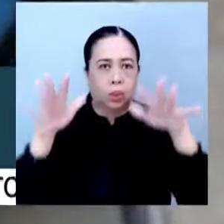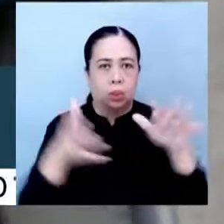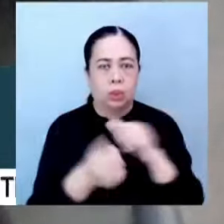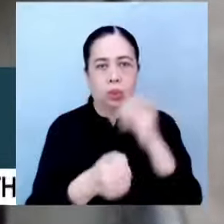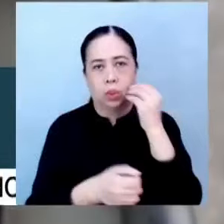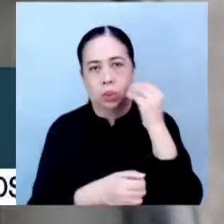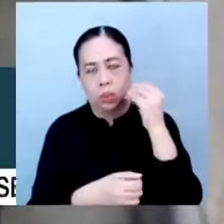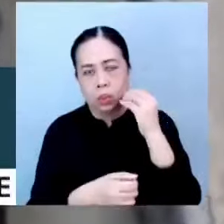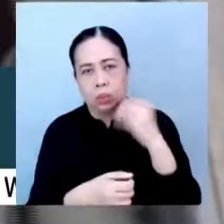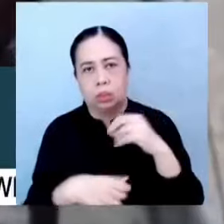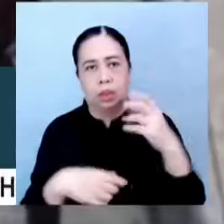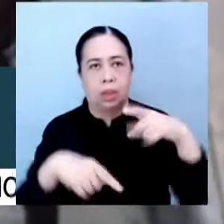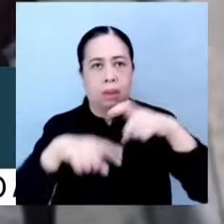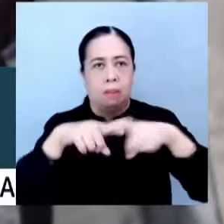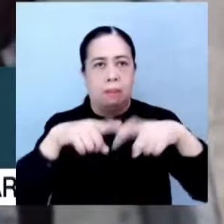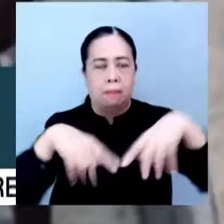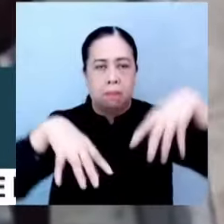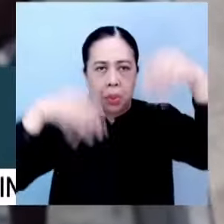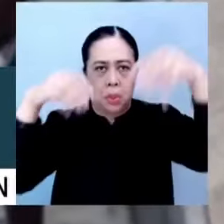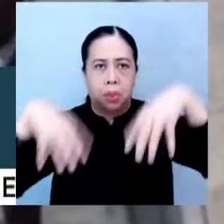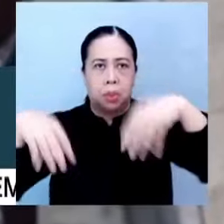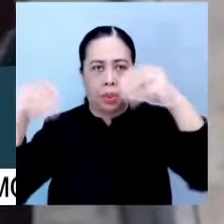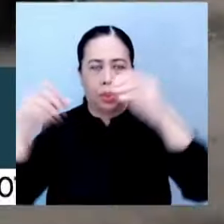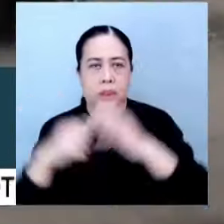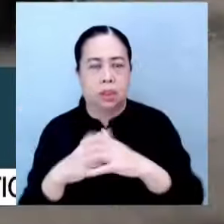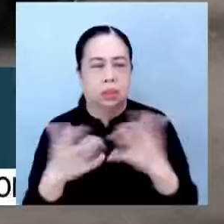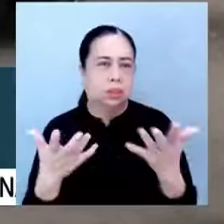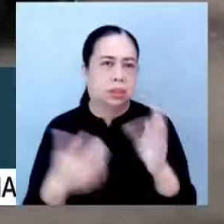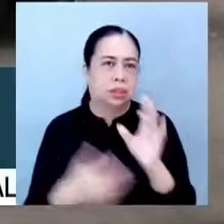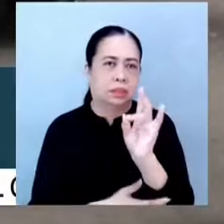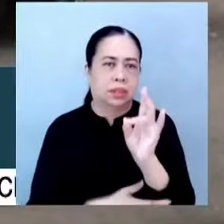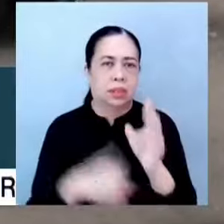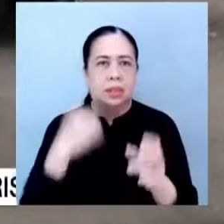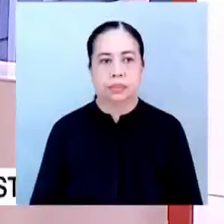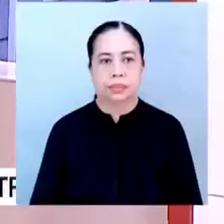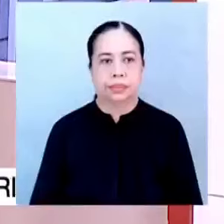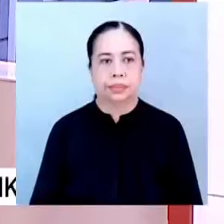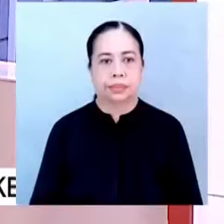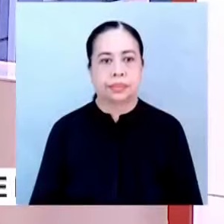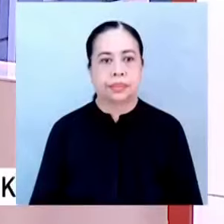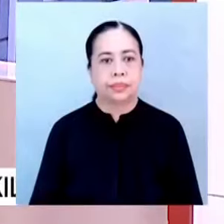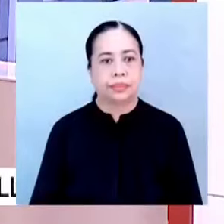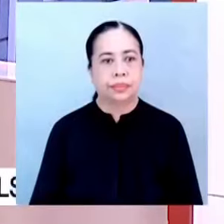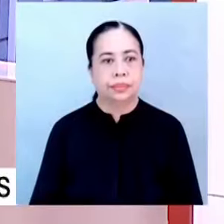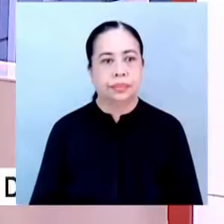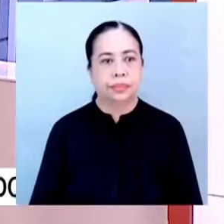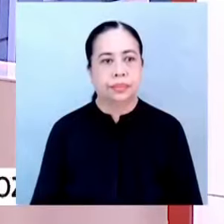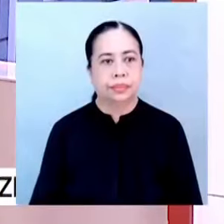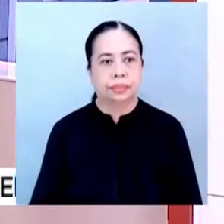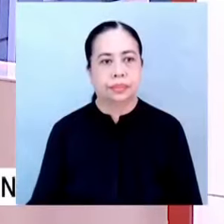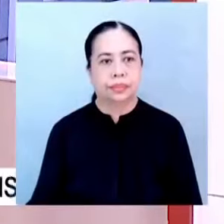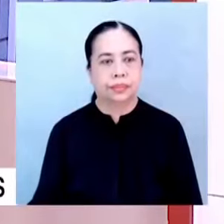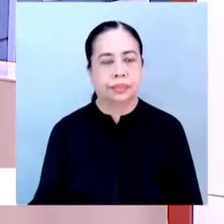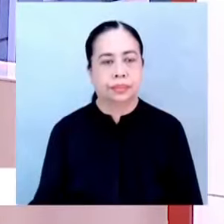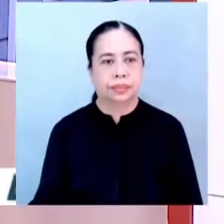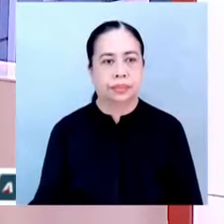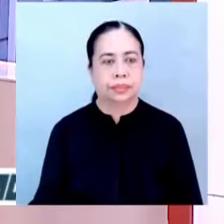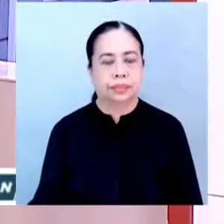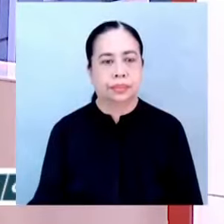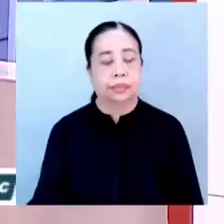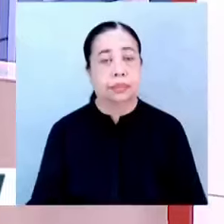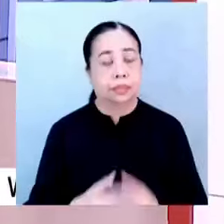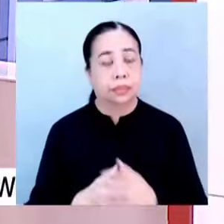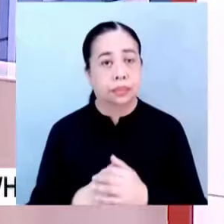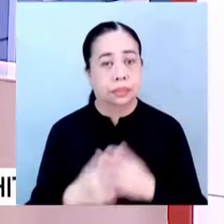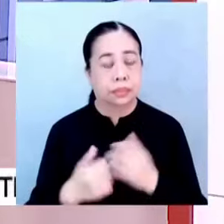and downing power lines in its path. It left at least 7 dead in the state. Two of the Philippines' great amateur boxers chosen